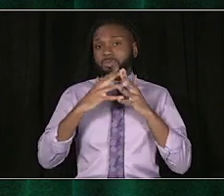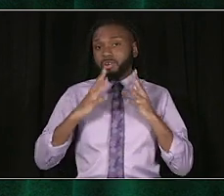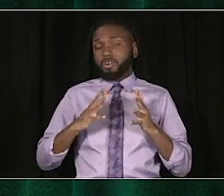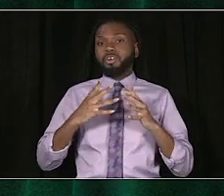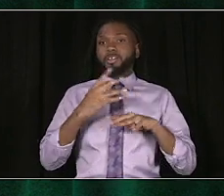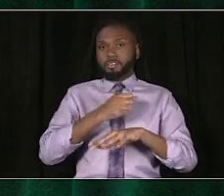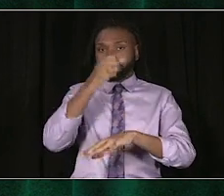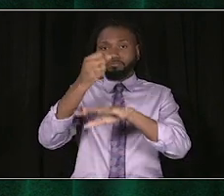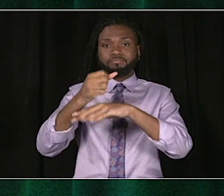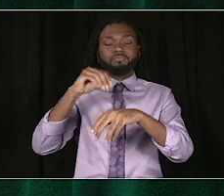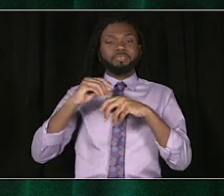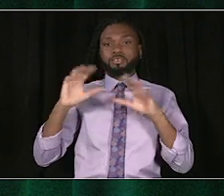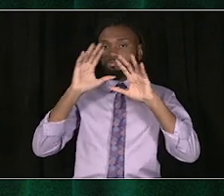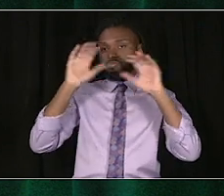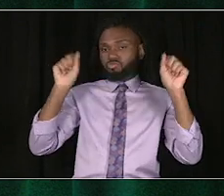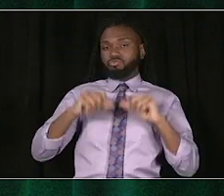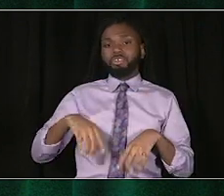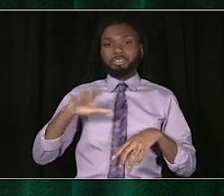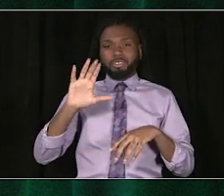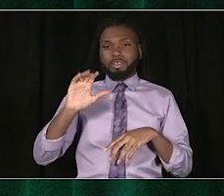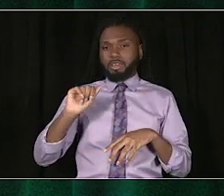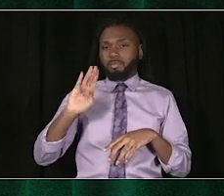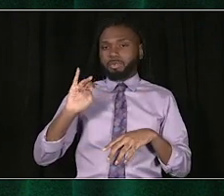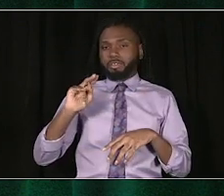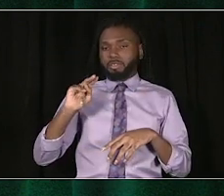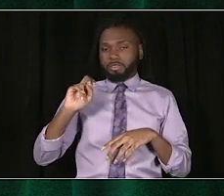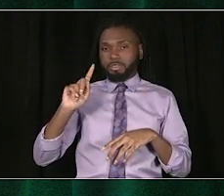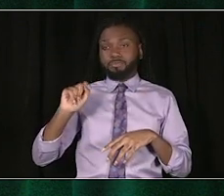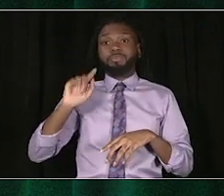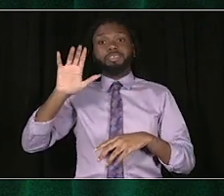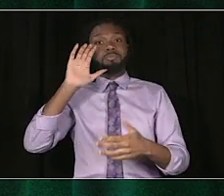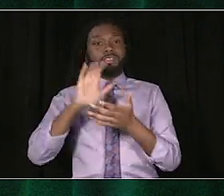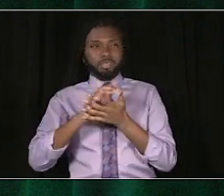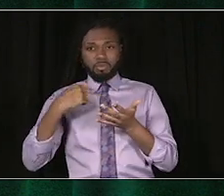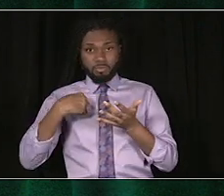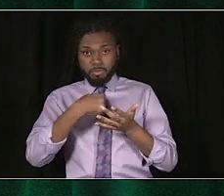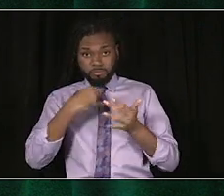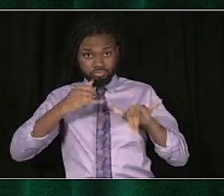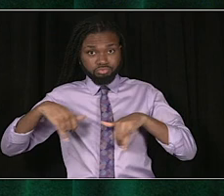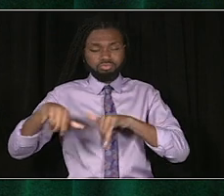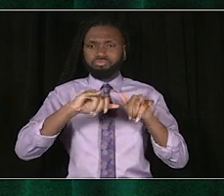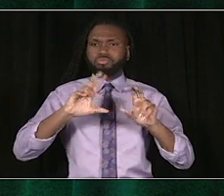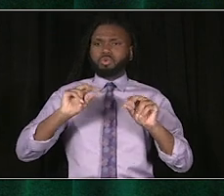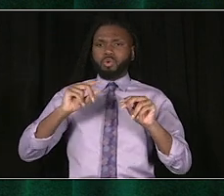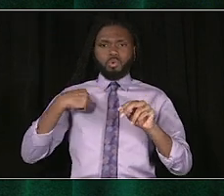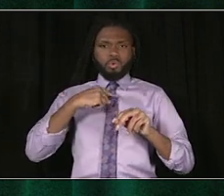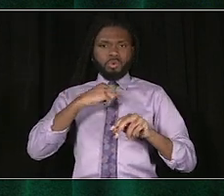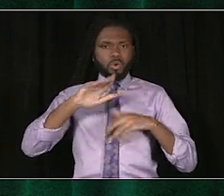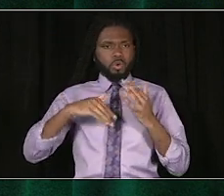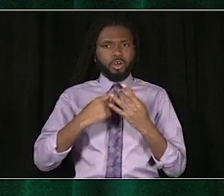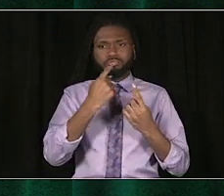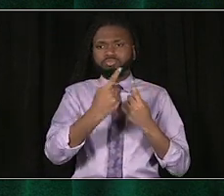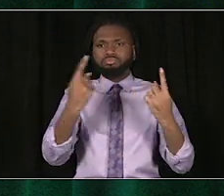into the presidential cabinet. His belief was that we are not homogenous. We are all threads that are